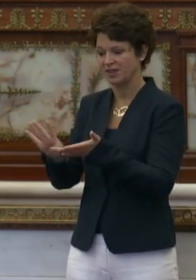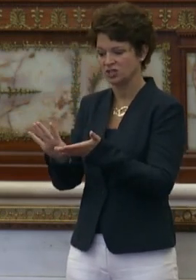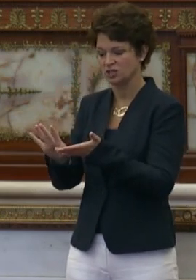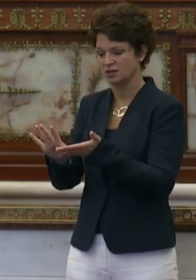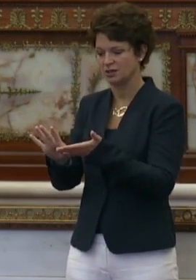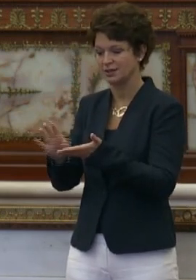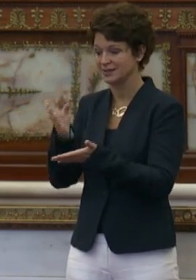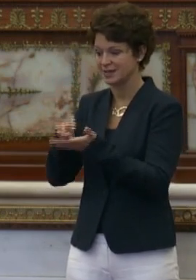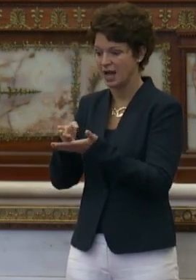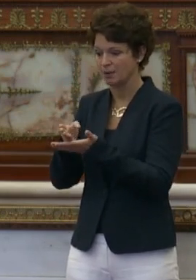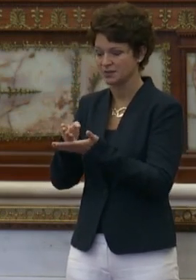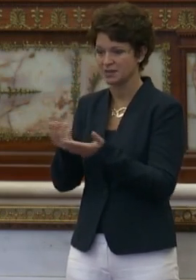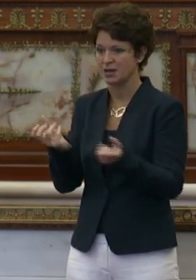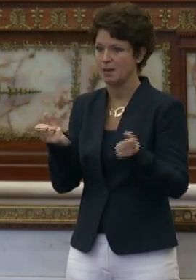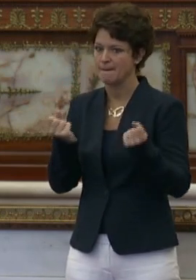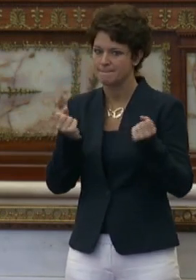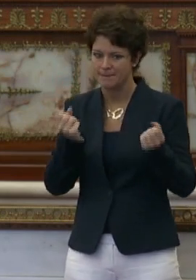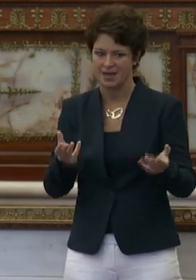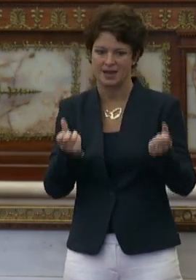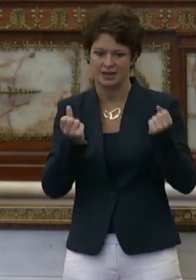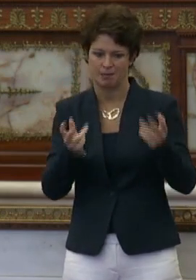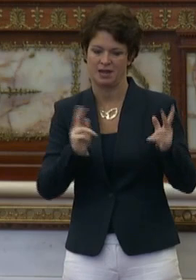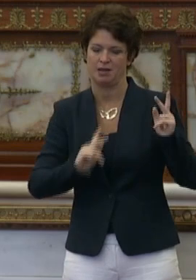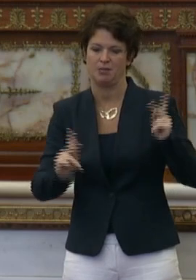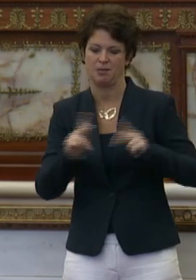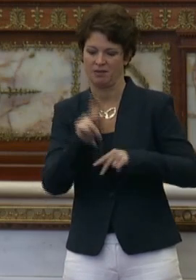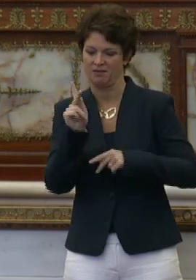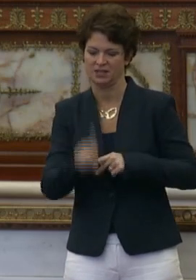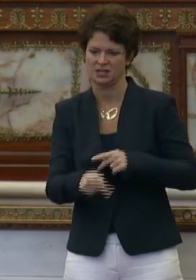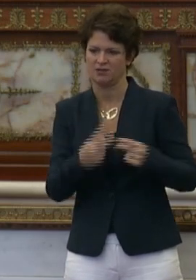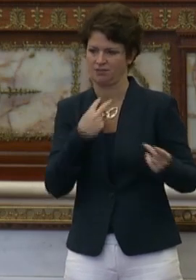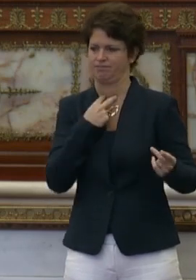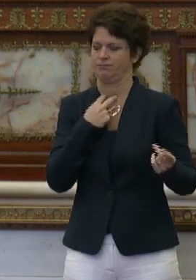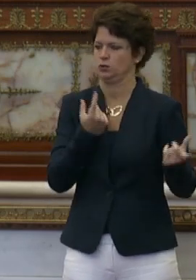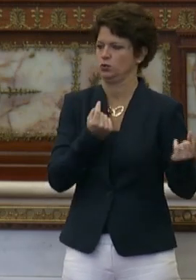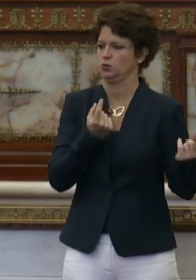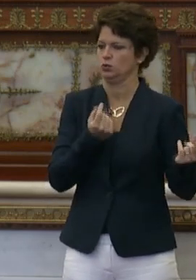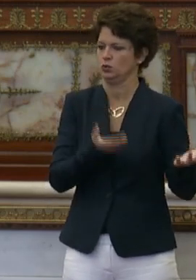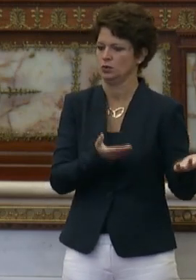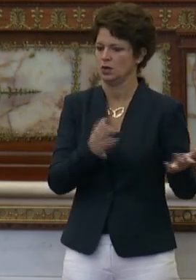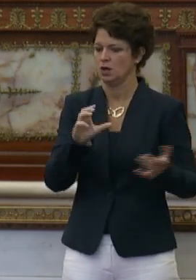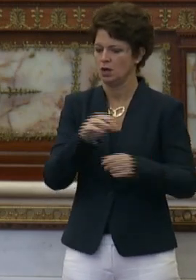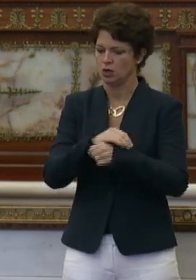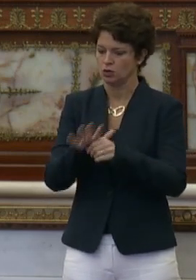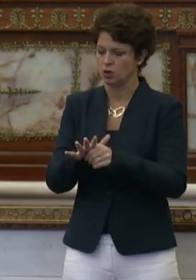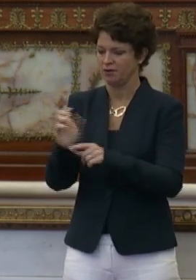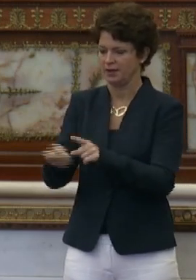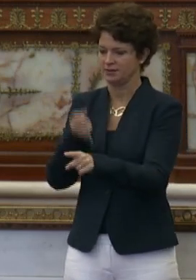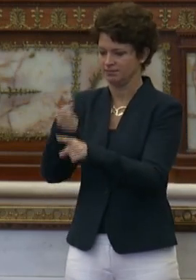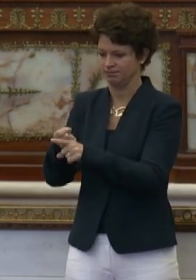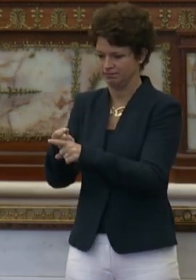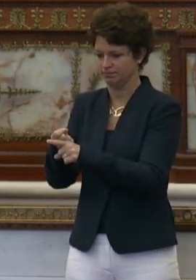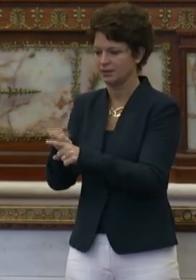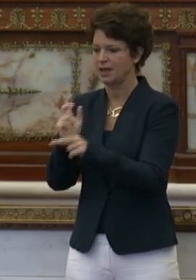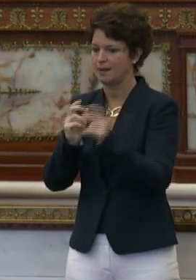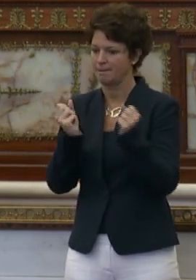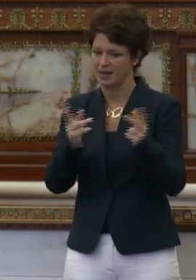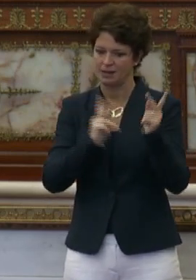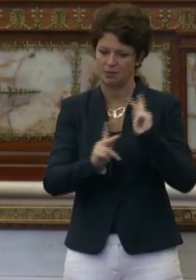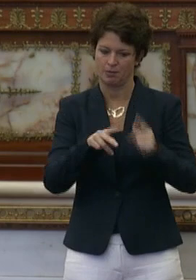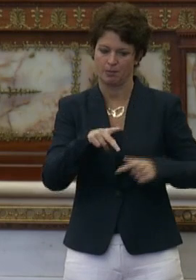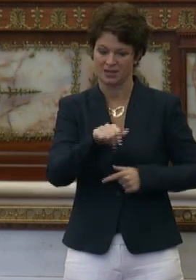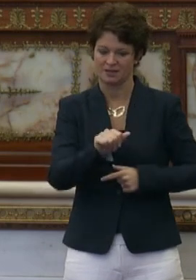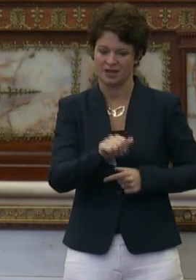lifted, what will thousands of Philadelphians do? COVID-19 has hospitalized and killed thousands of